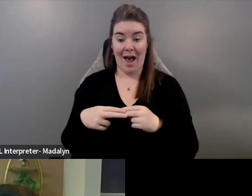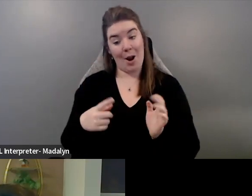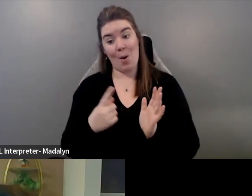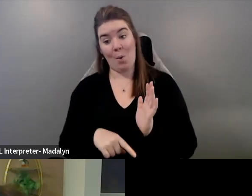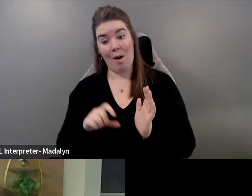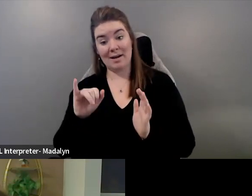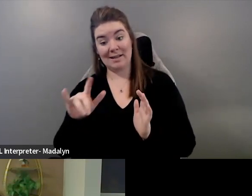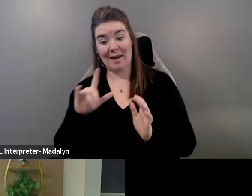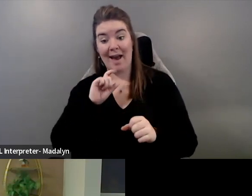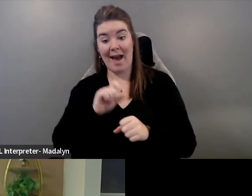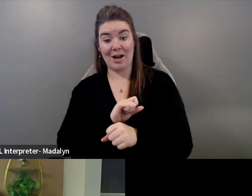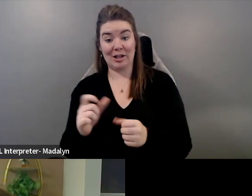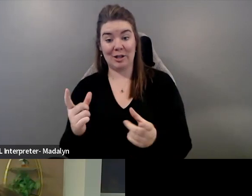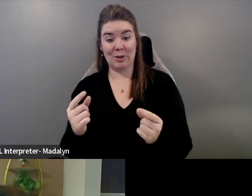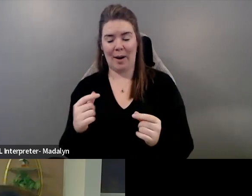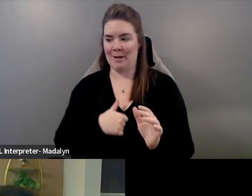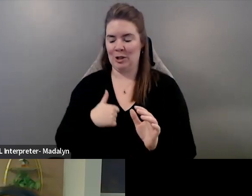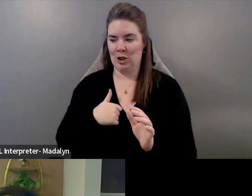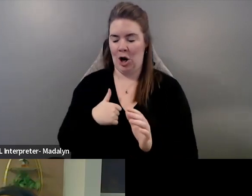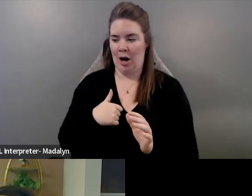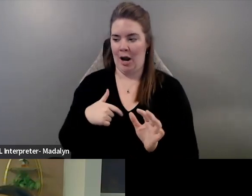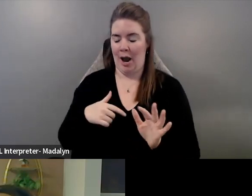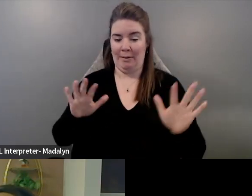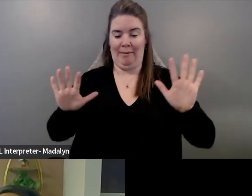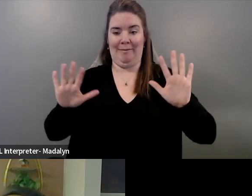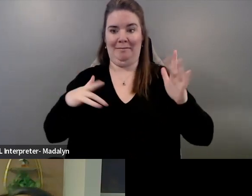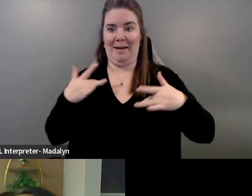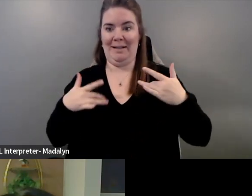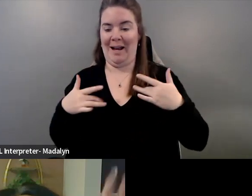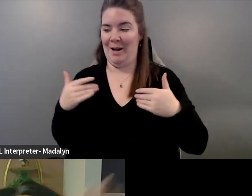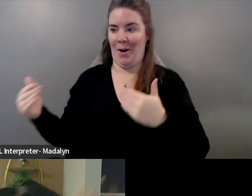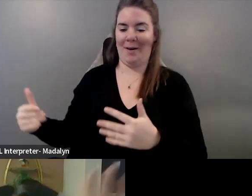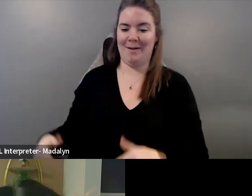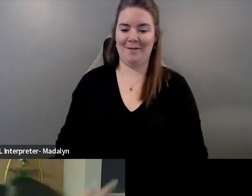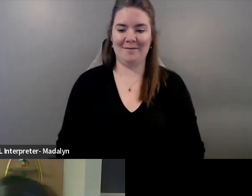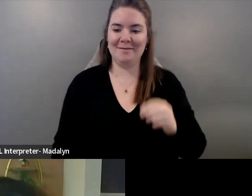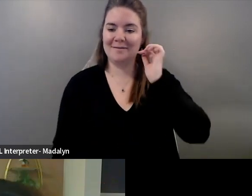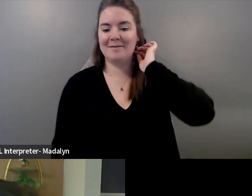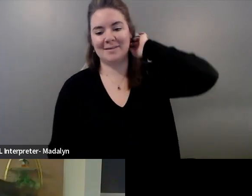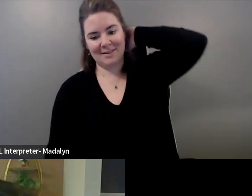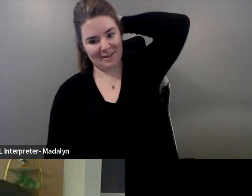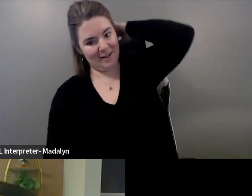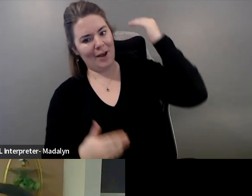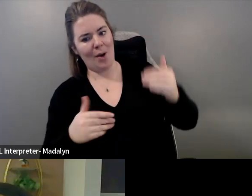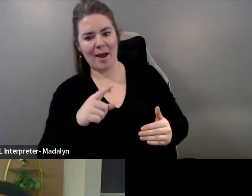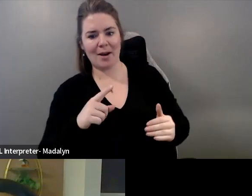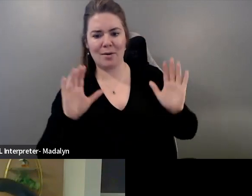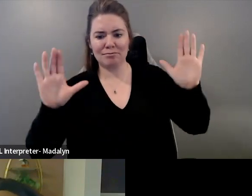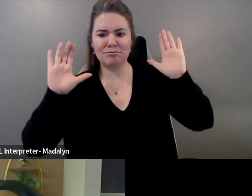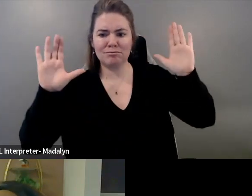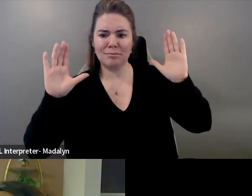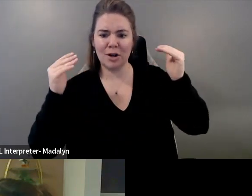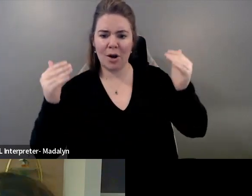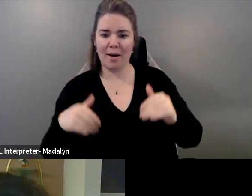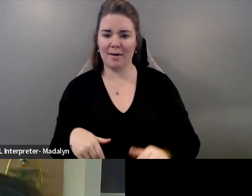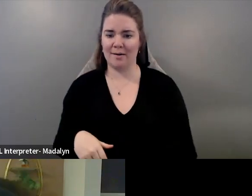sorry, Dr. Anderson, I totally stepped on you. I just got super excited. You're Please okay. forgive me. Do your hand motions. It's okay. It's okay. That one